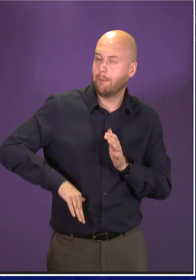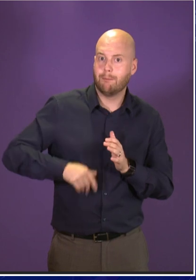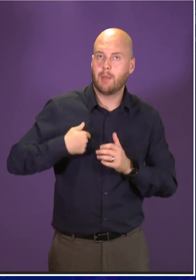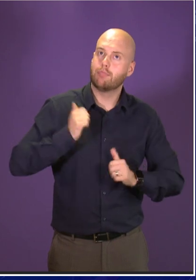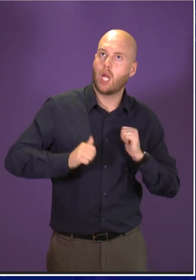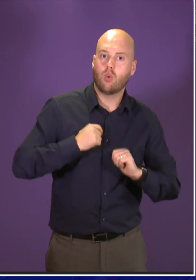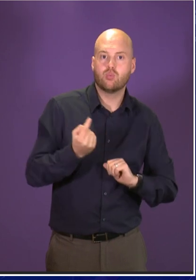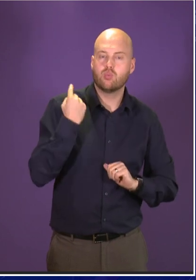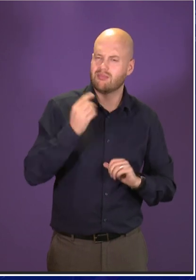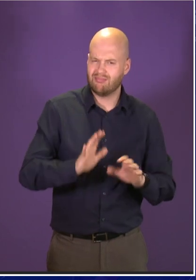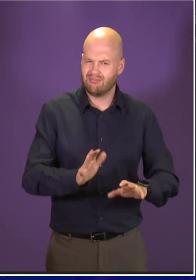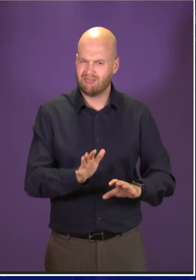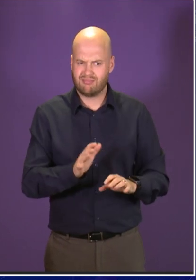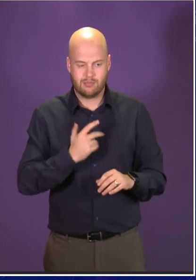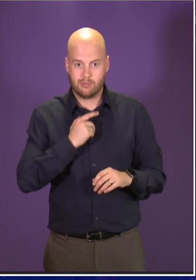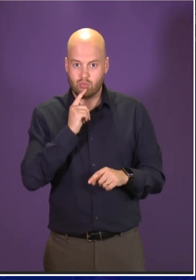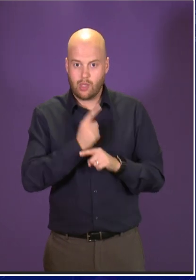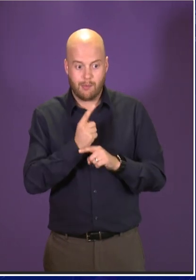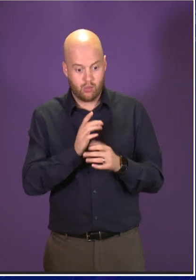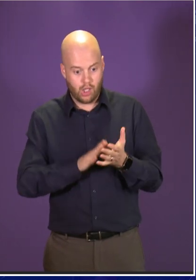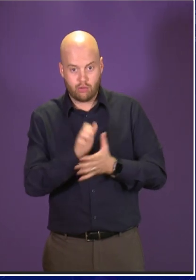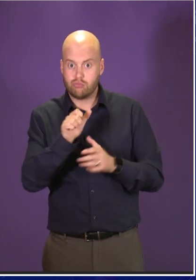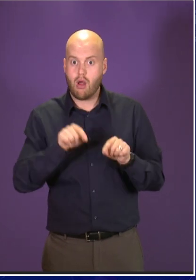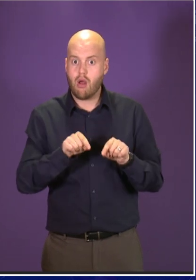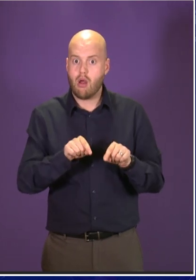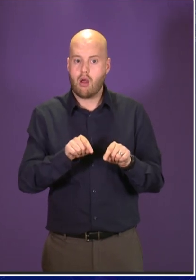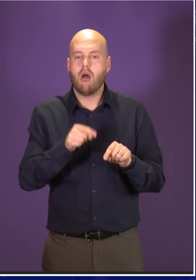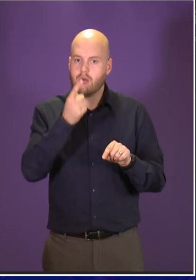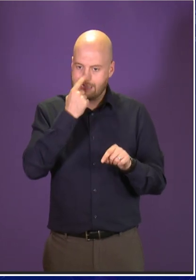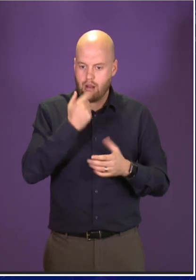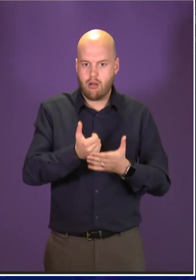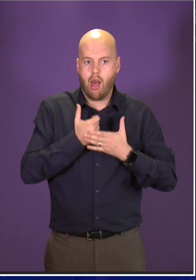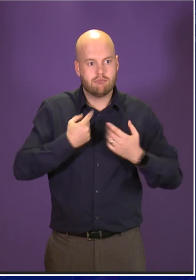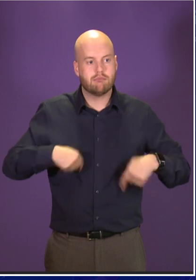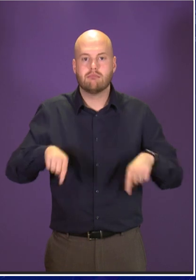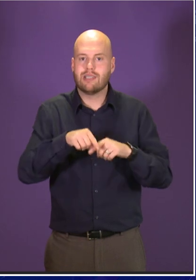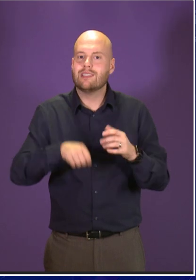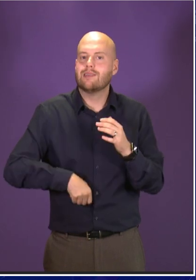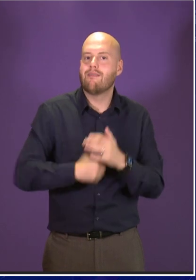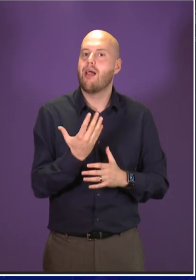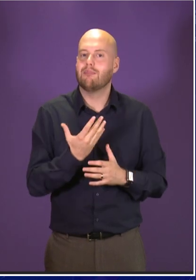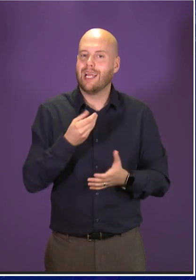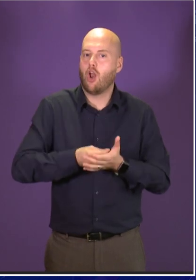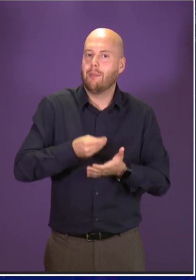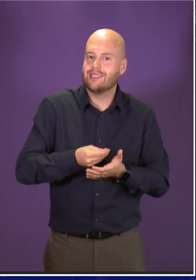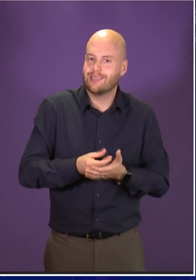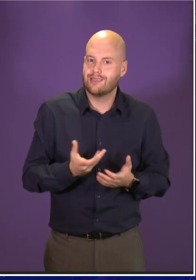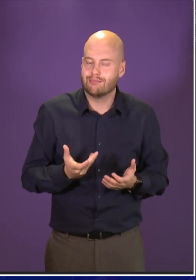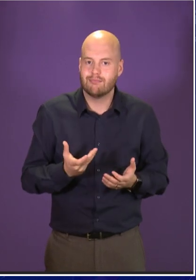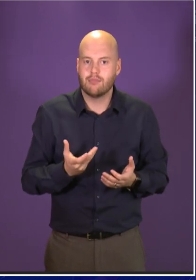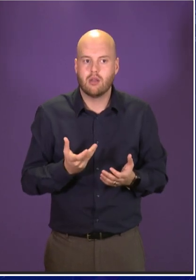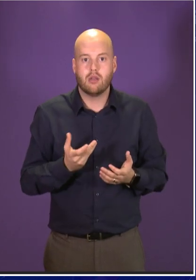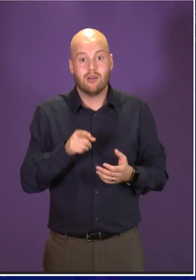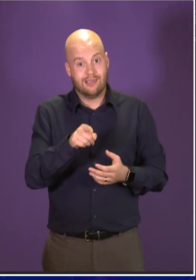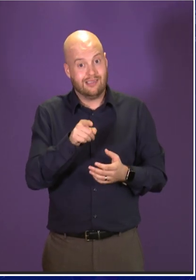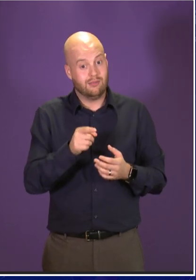about culture being a vehicle for economic development and indeed for development economics. And I think it is one of the great levers which